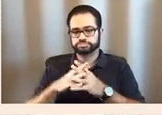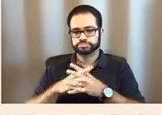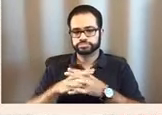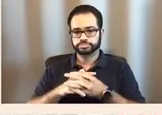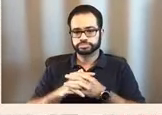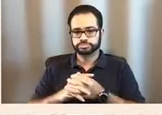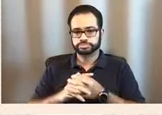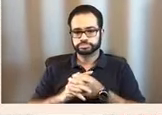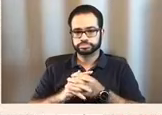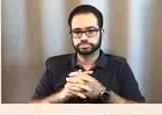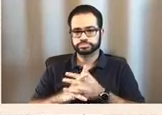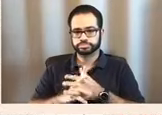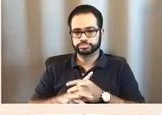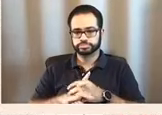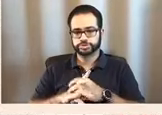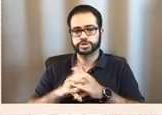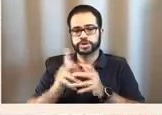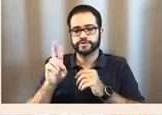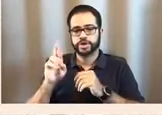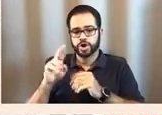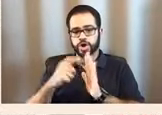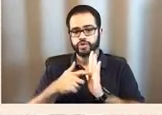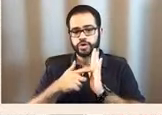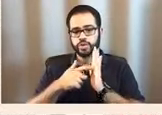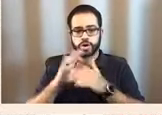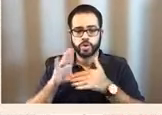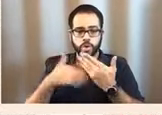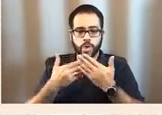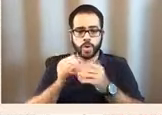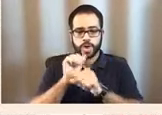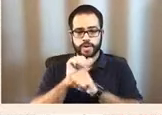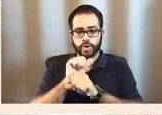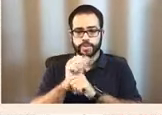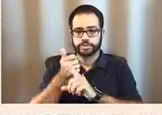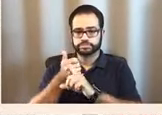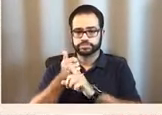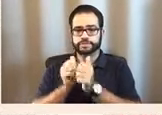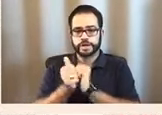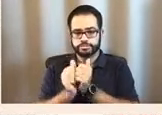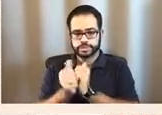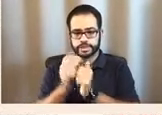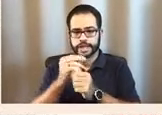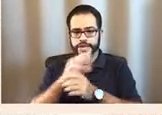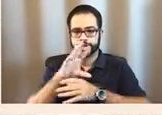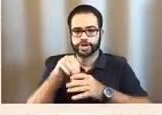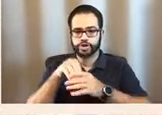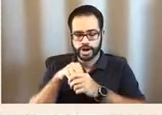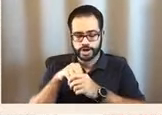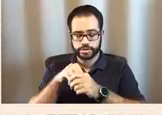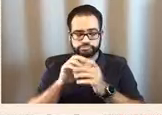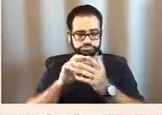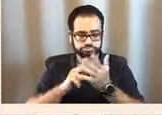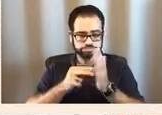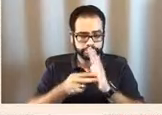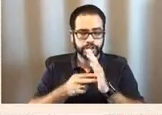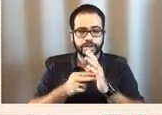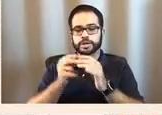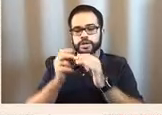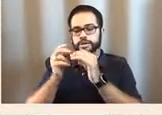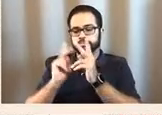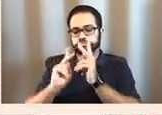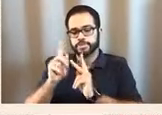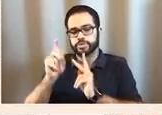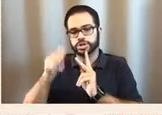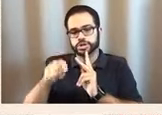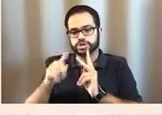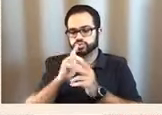So VR requires that all employment be competitive and integrated. And by that, I mean individuals need to make the same